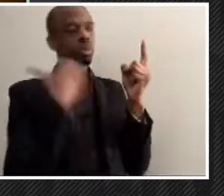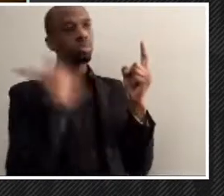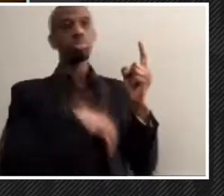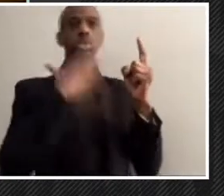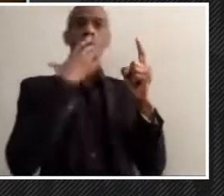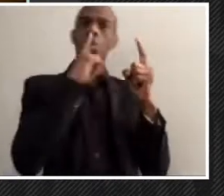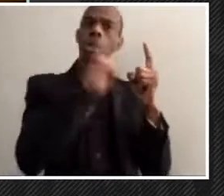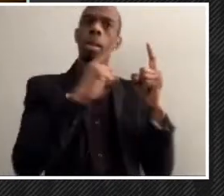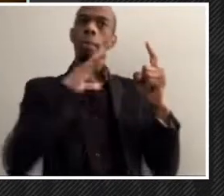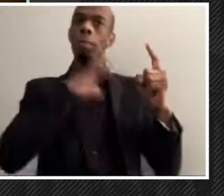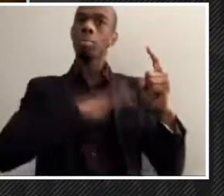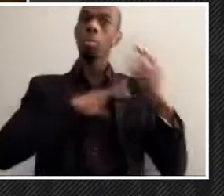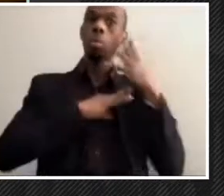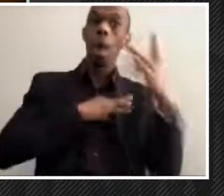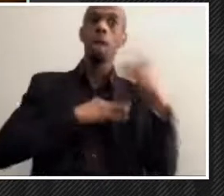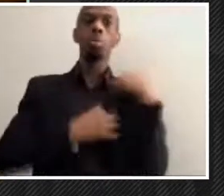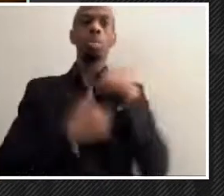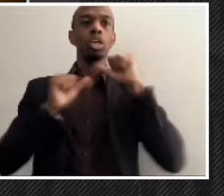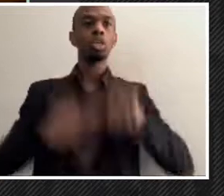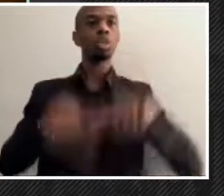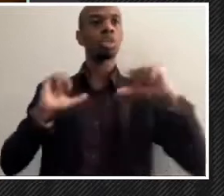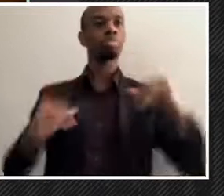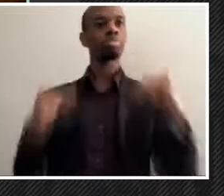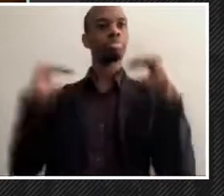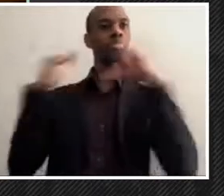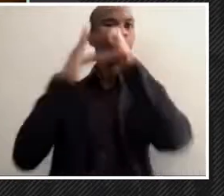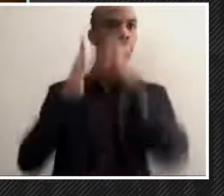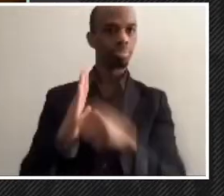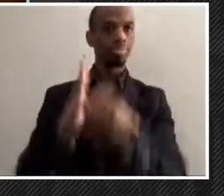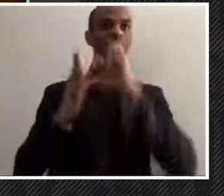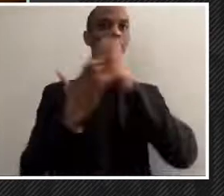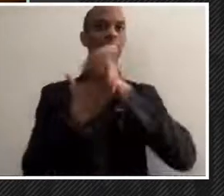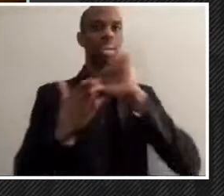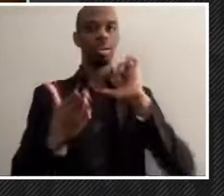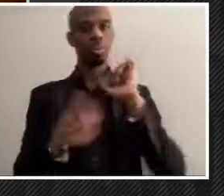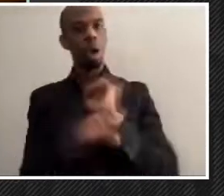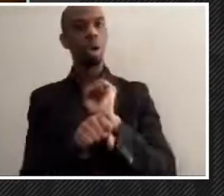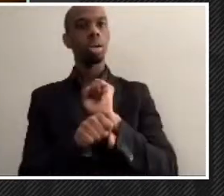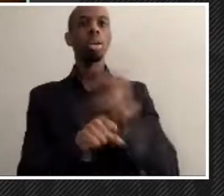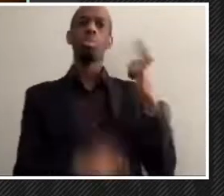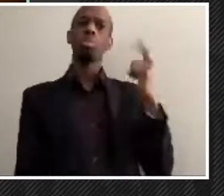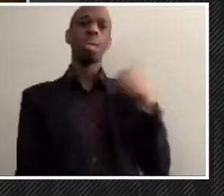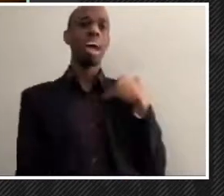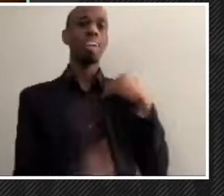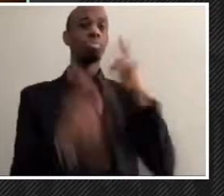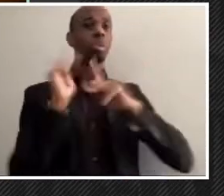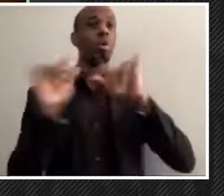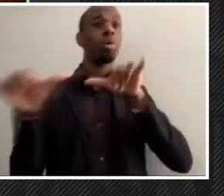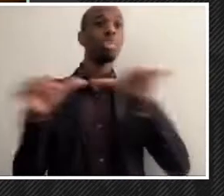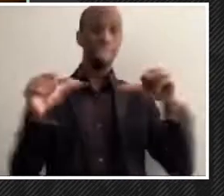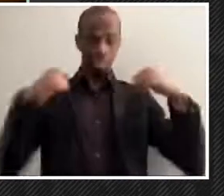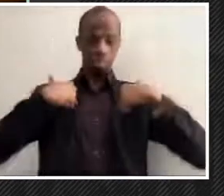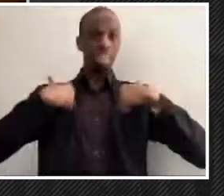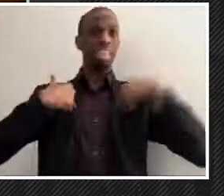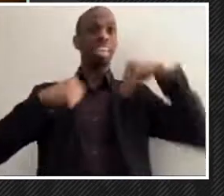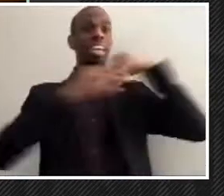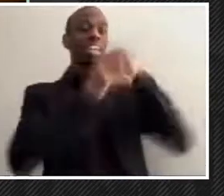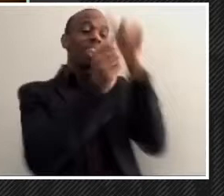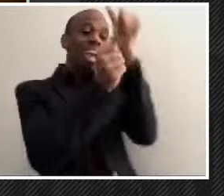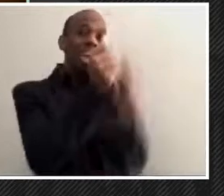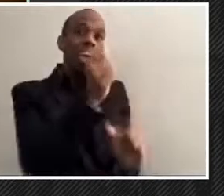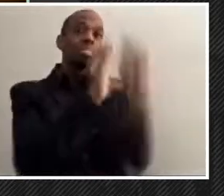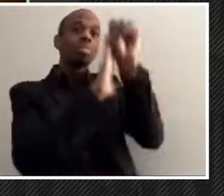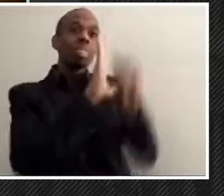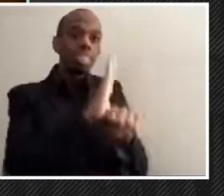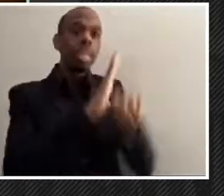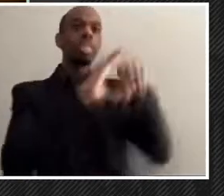the work. I'm telling you, there's a Gary Chambers or a Yusuf in every community in America. The difference is they just haven't gone viral yet.